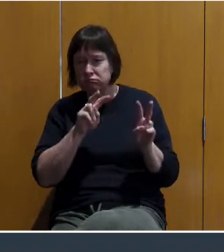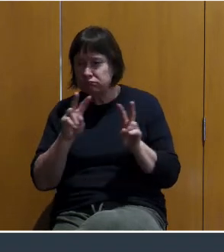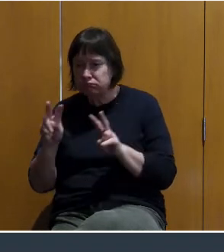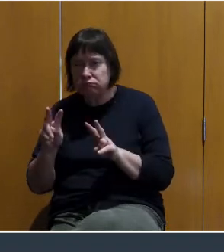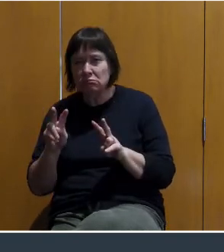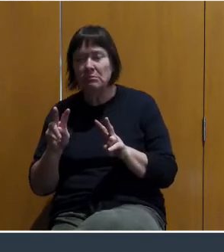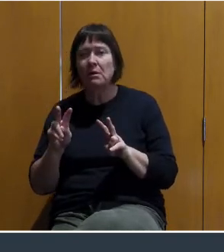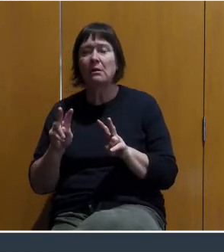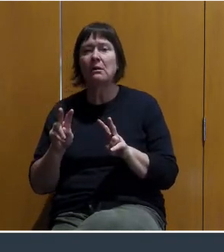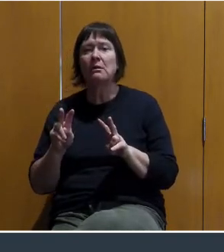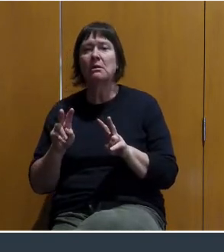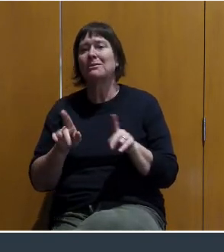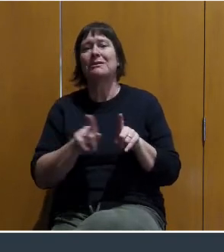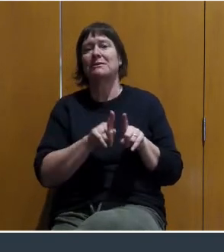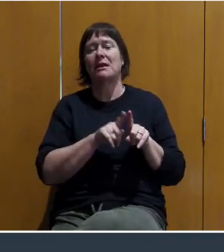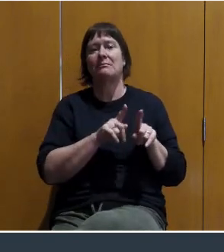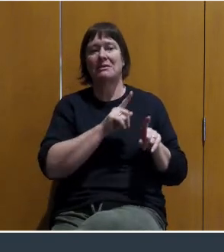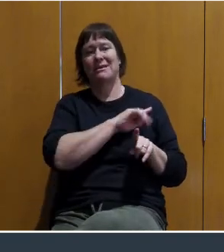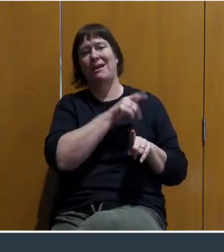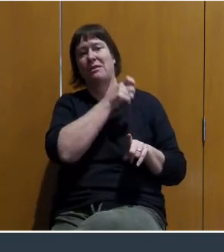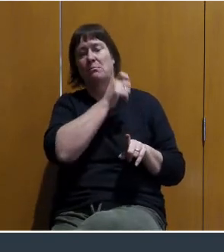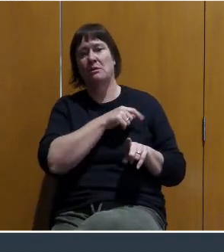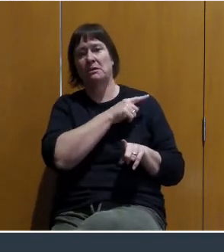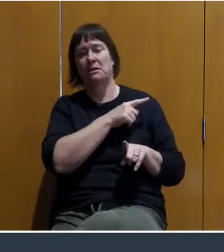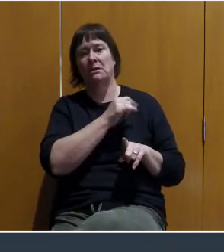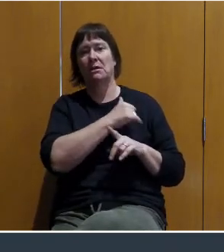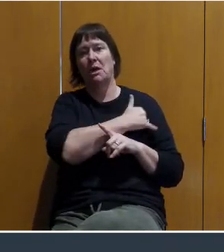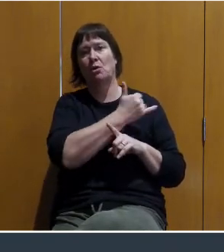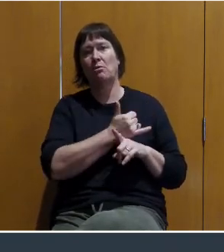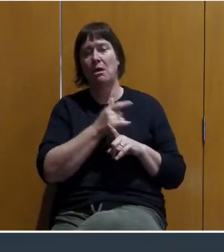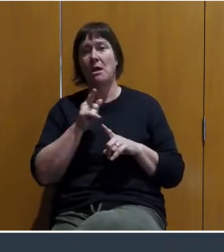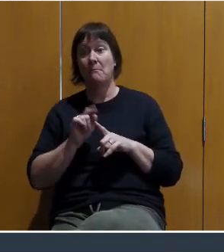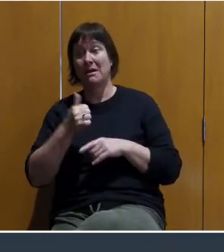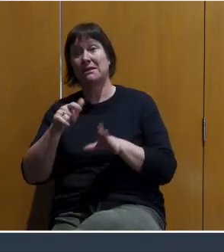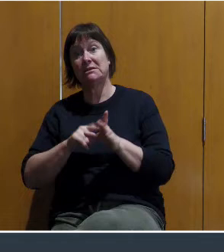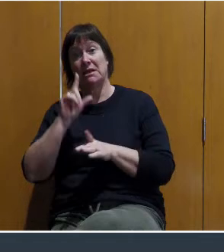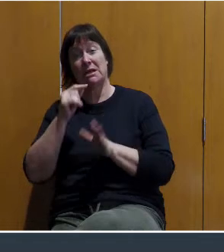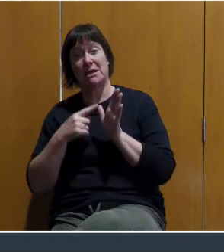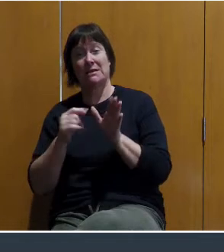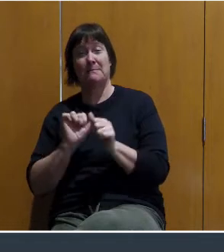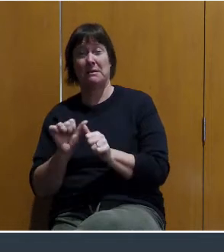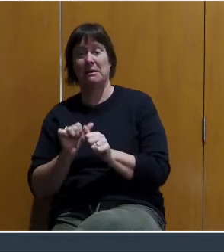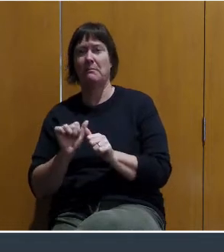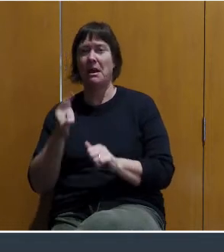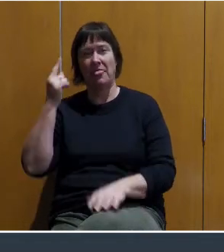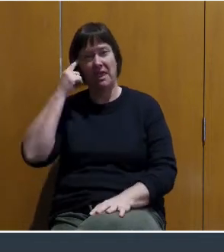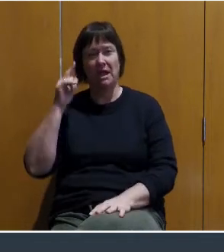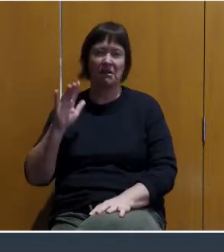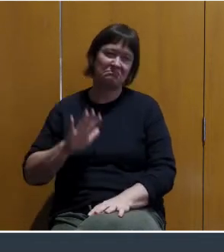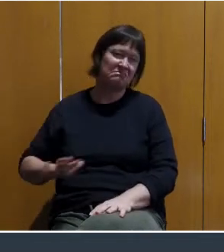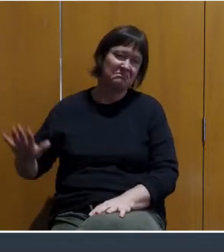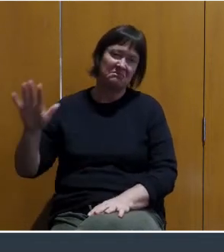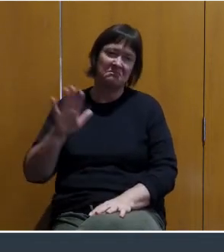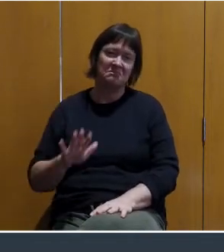as Ailsa, but, and so I'll be able to answer that question better next year, but probably